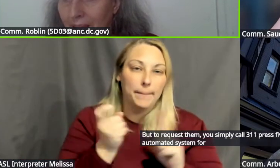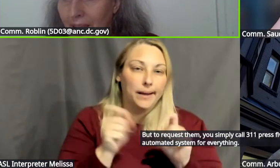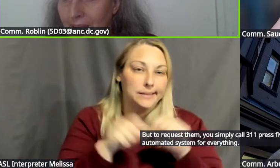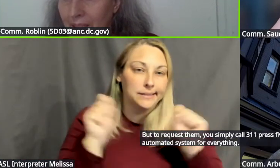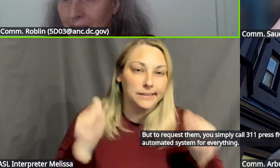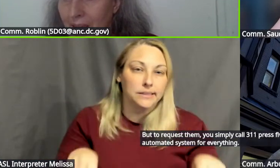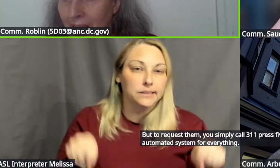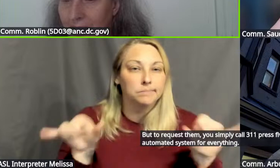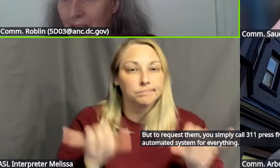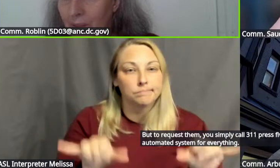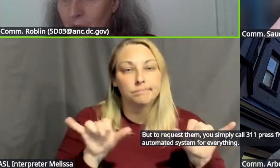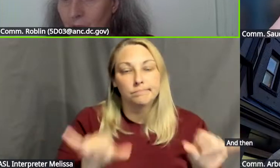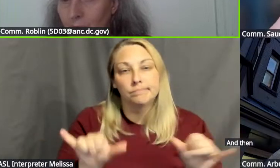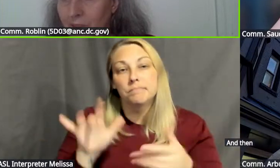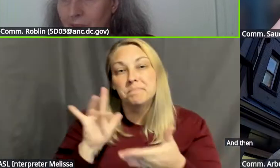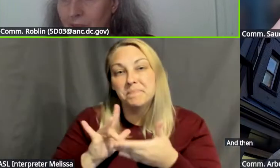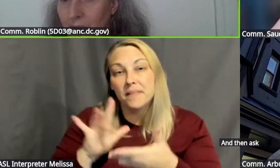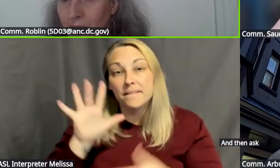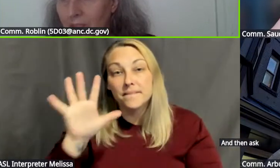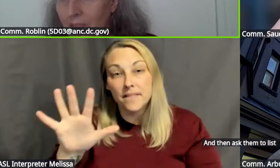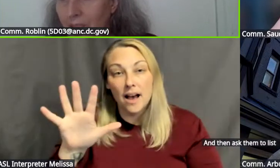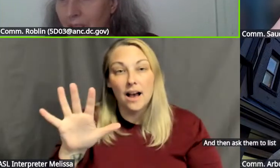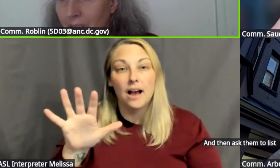and then ask them to list,